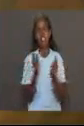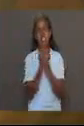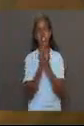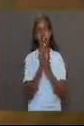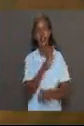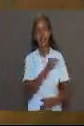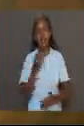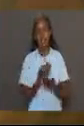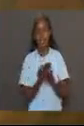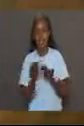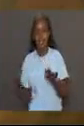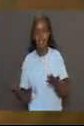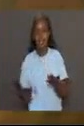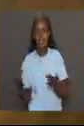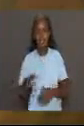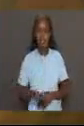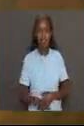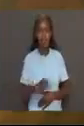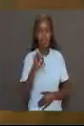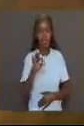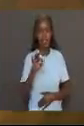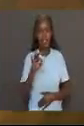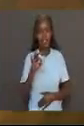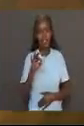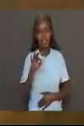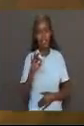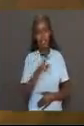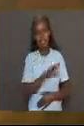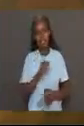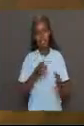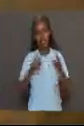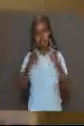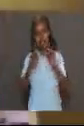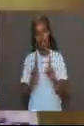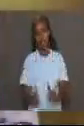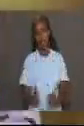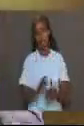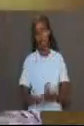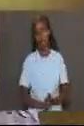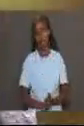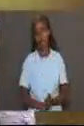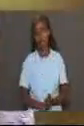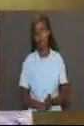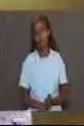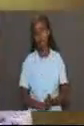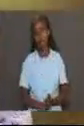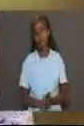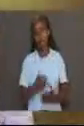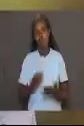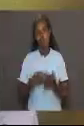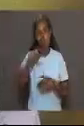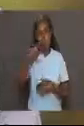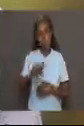an event occurring during an experiment. Over the